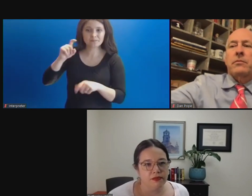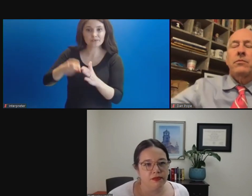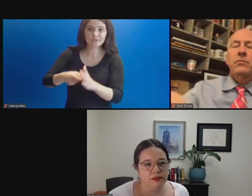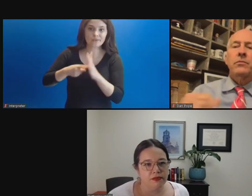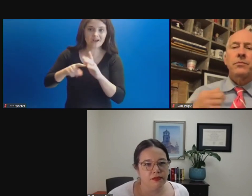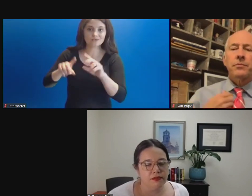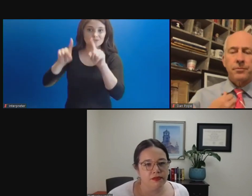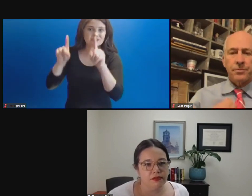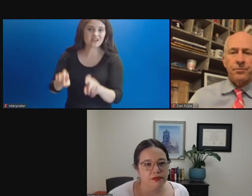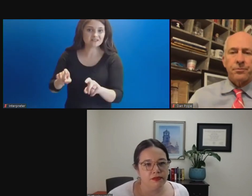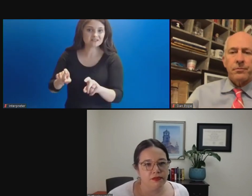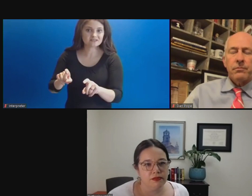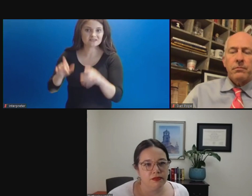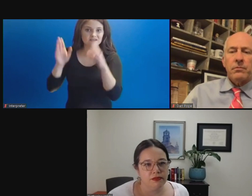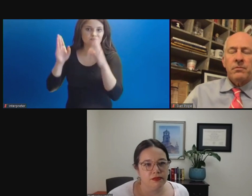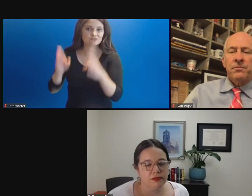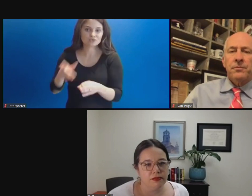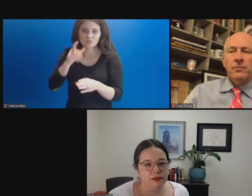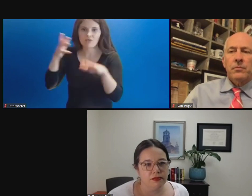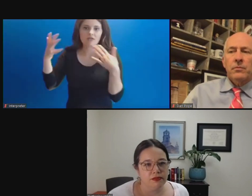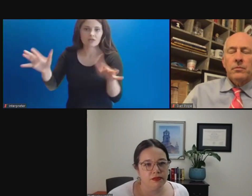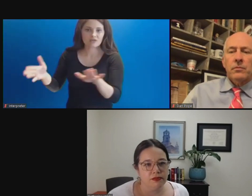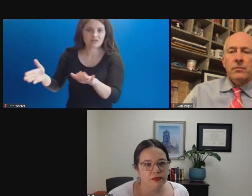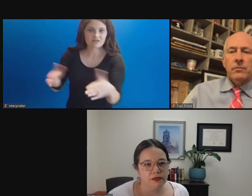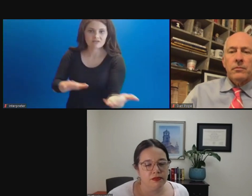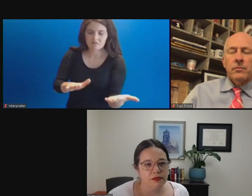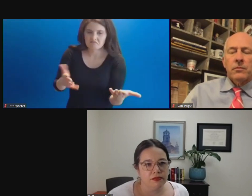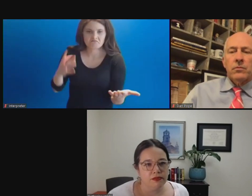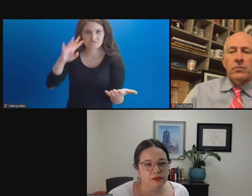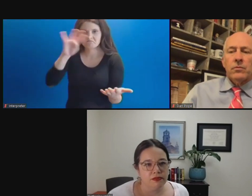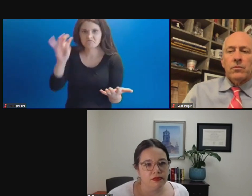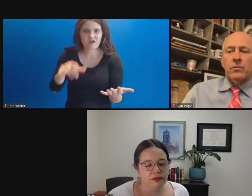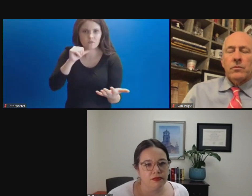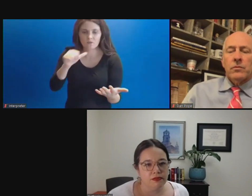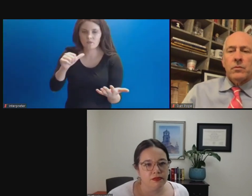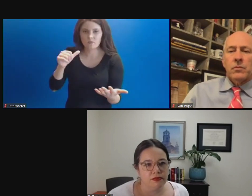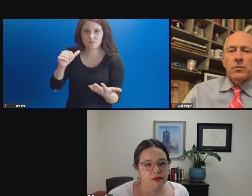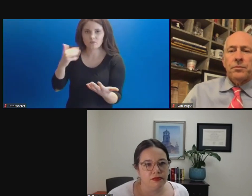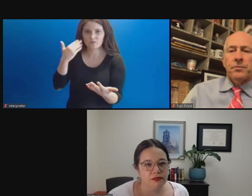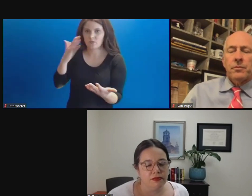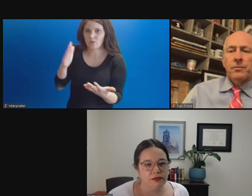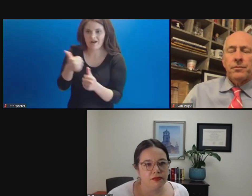they embalm the body or something like that. There is a state